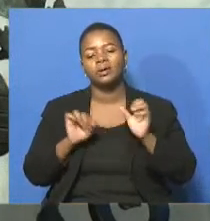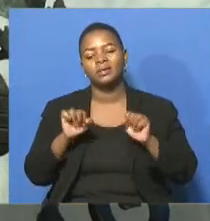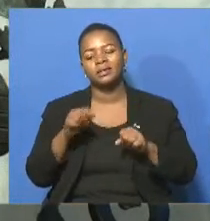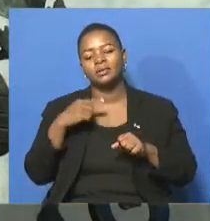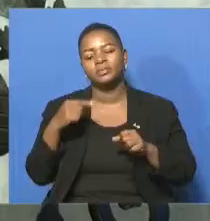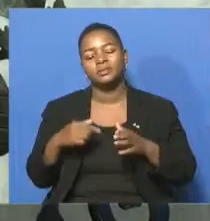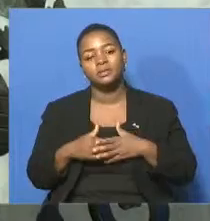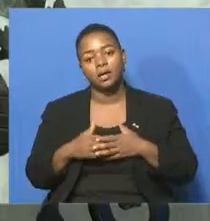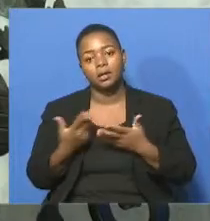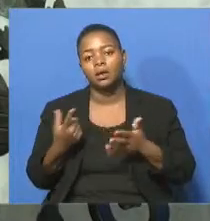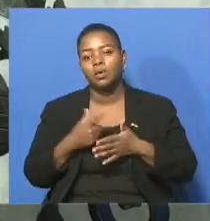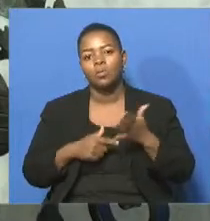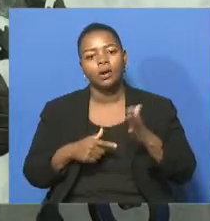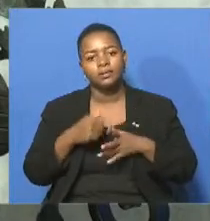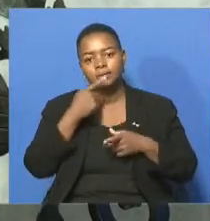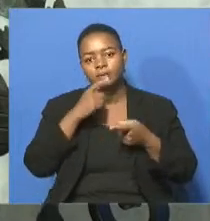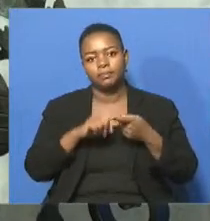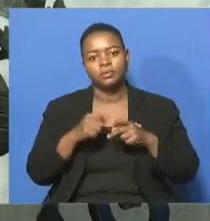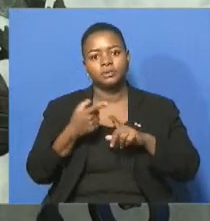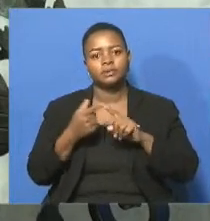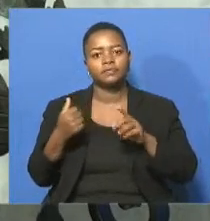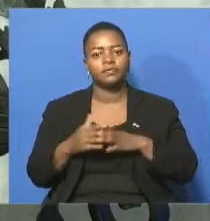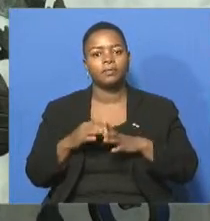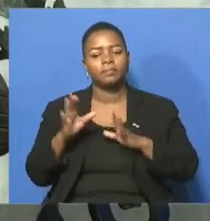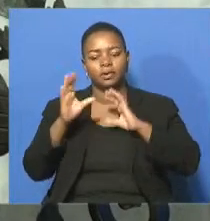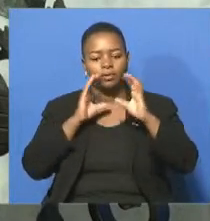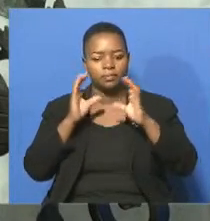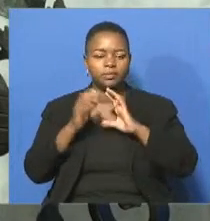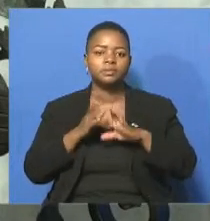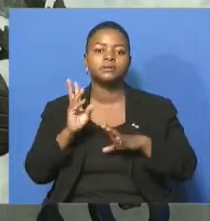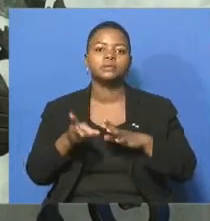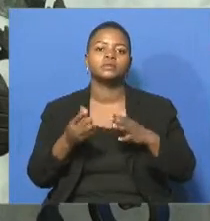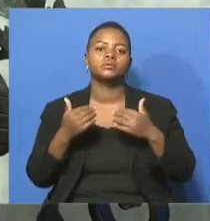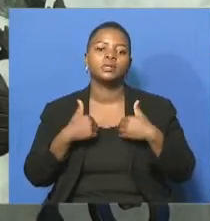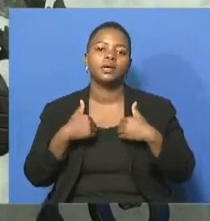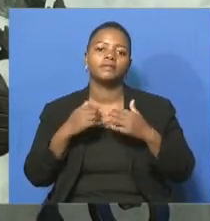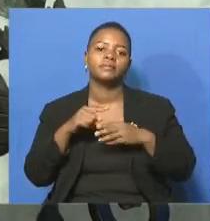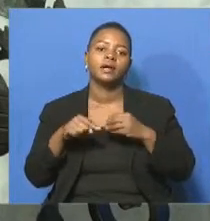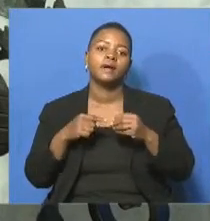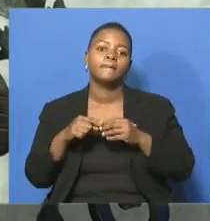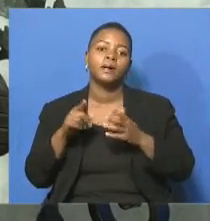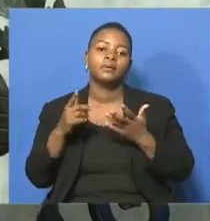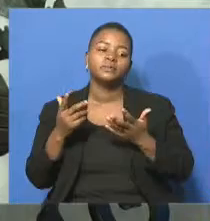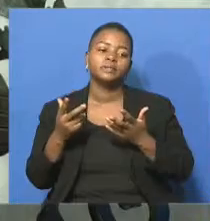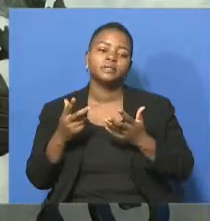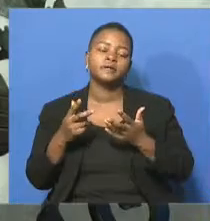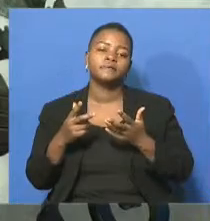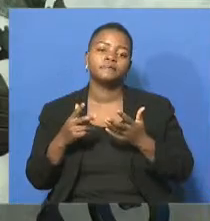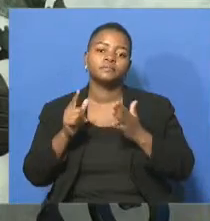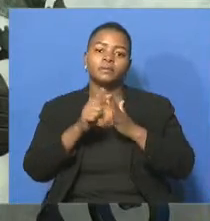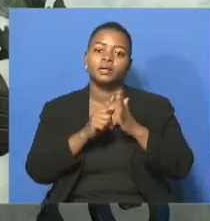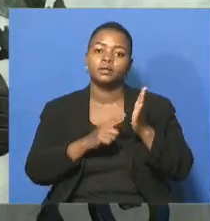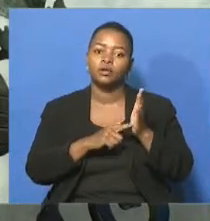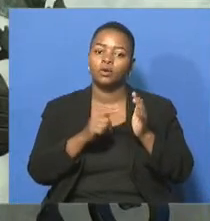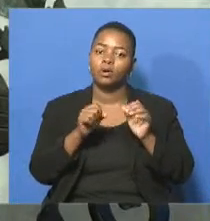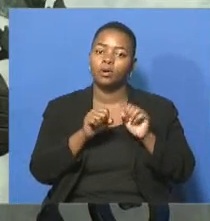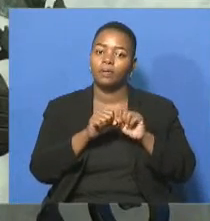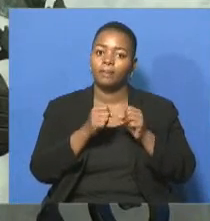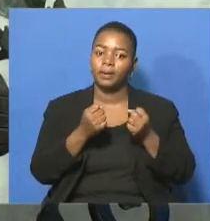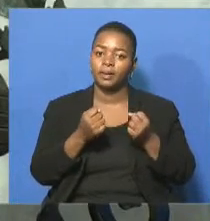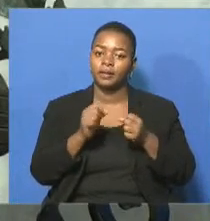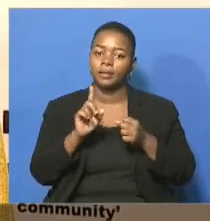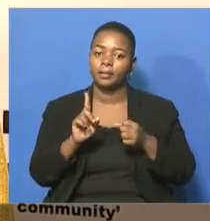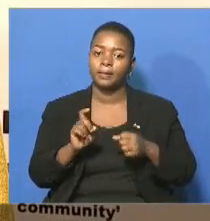reng re ditsholetswe keng mo di conversations tse leng gore di tsantse di tanna teng mabapi le dikgang tsa the criminal landscape ya mo